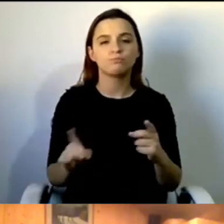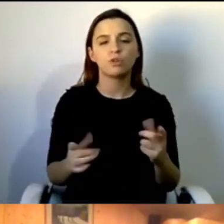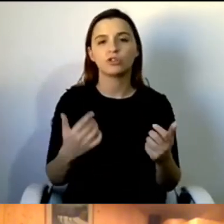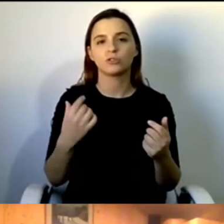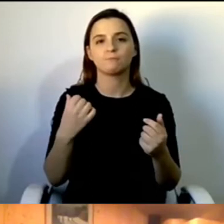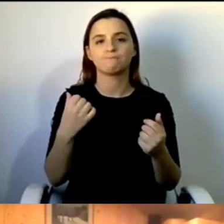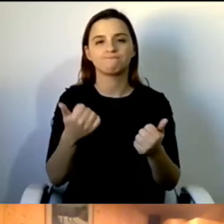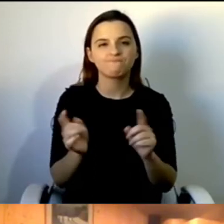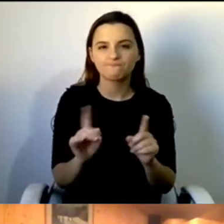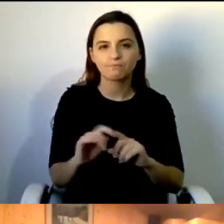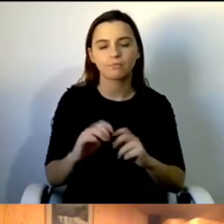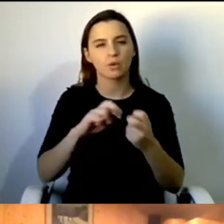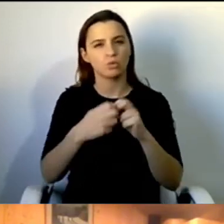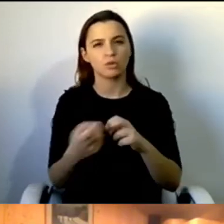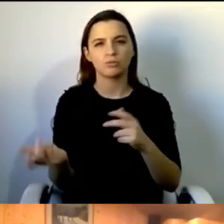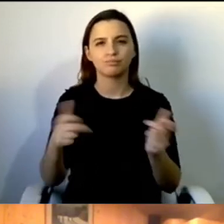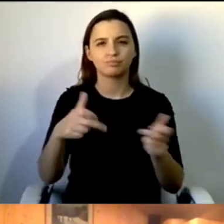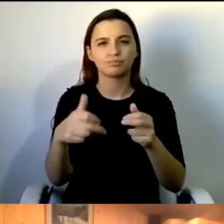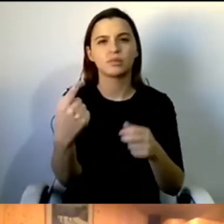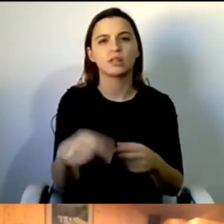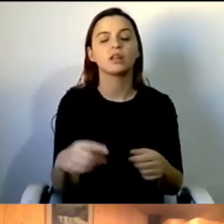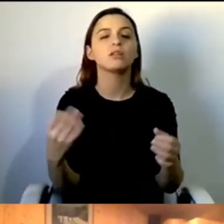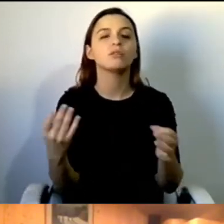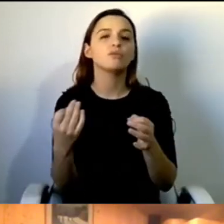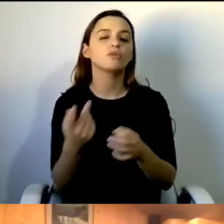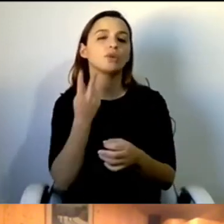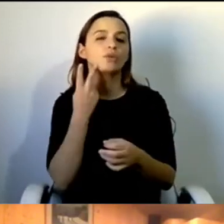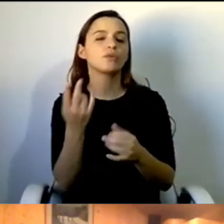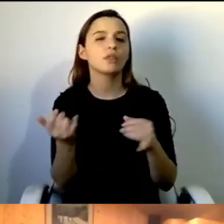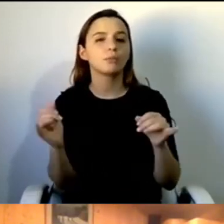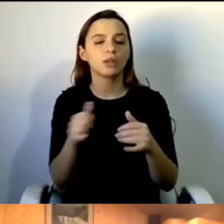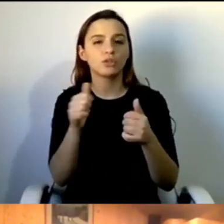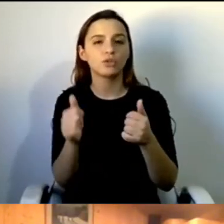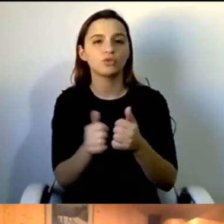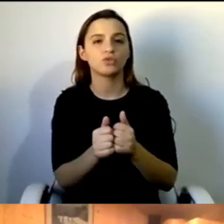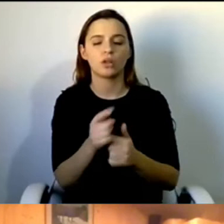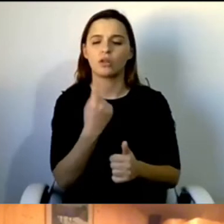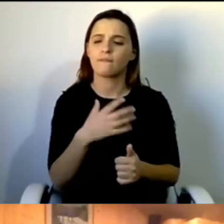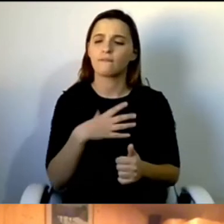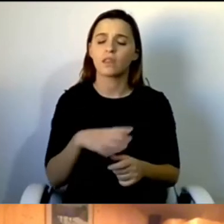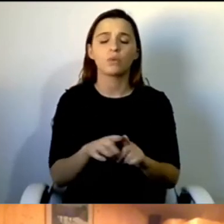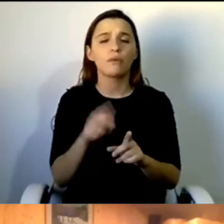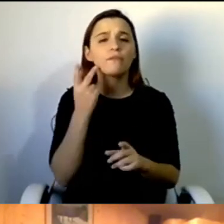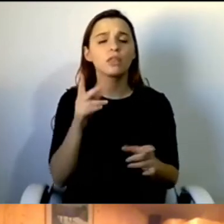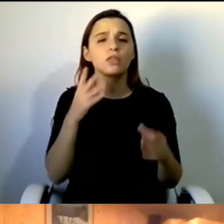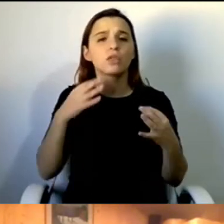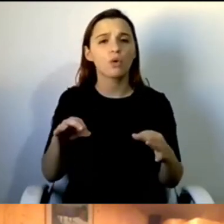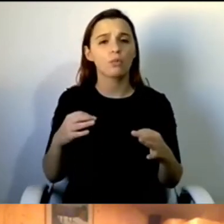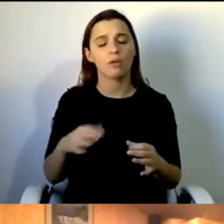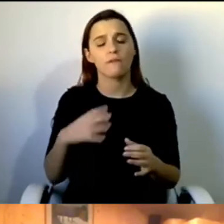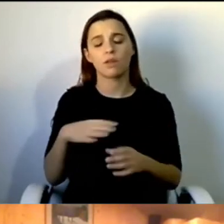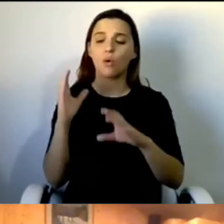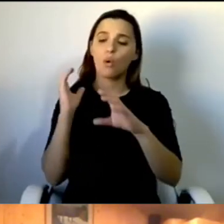for being able to live ordinary lives, and which means being able to take the bus. And if I need a personal assistance to take that